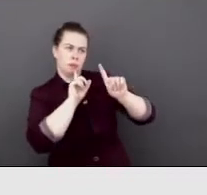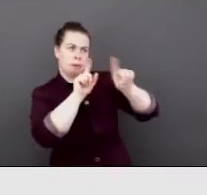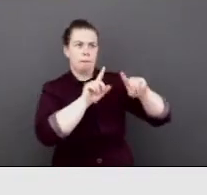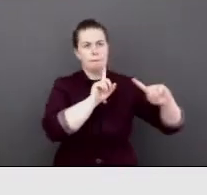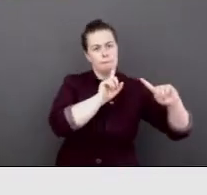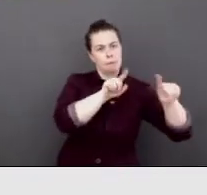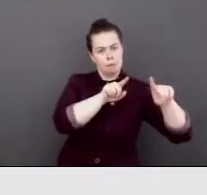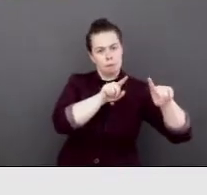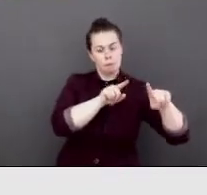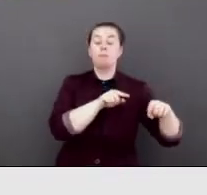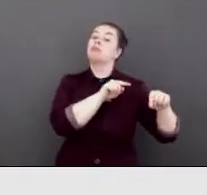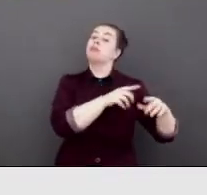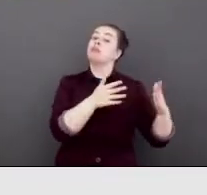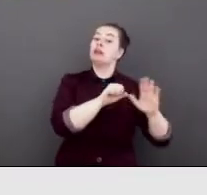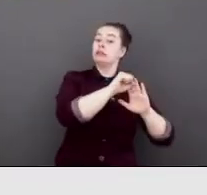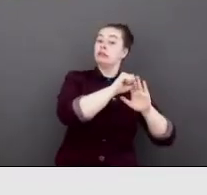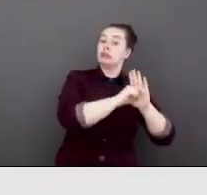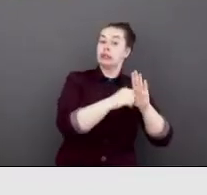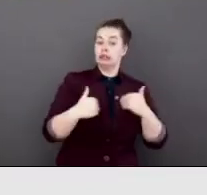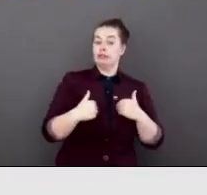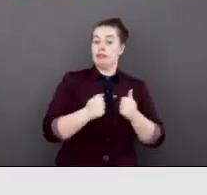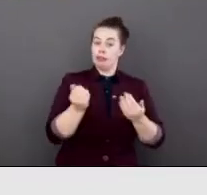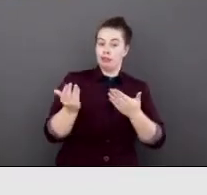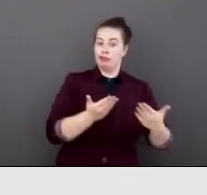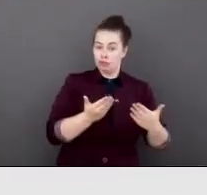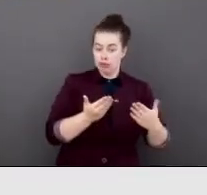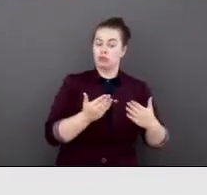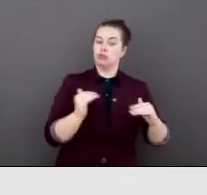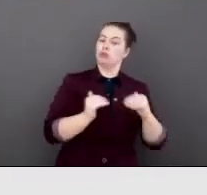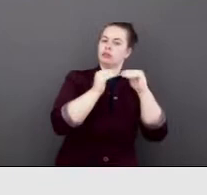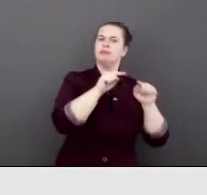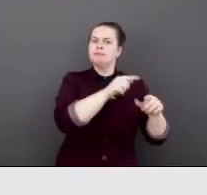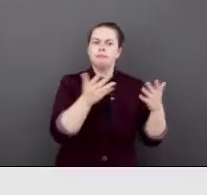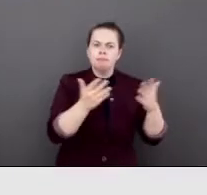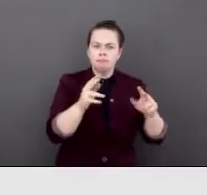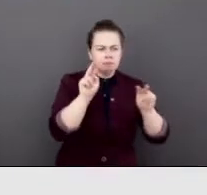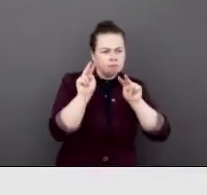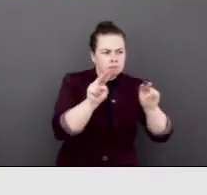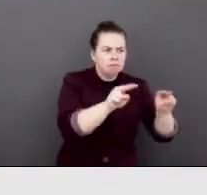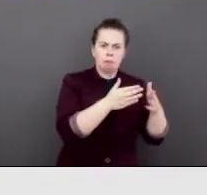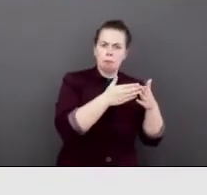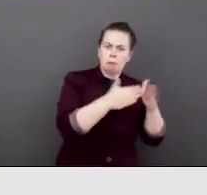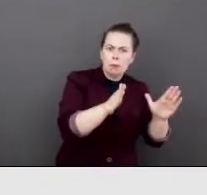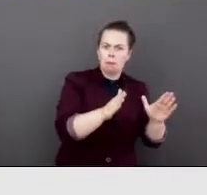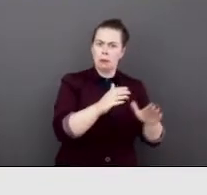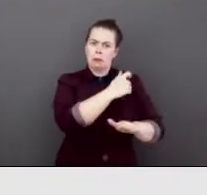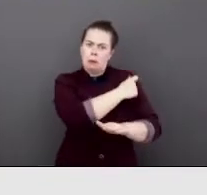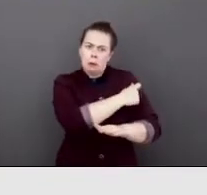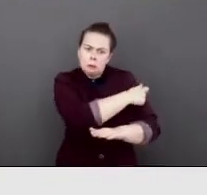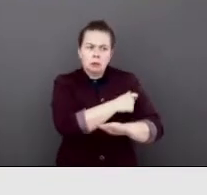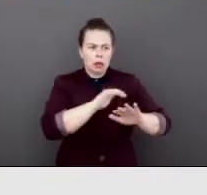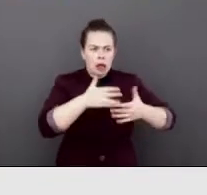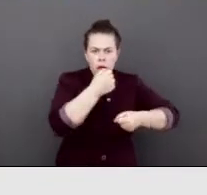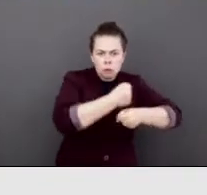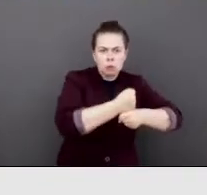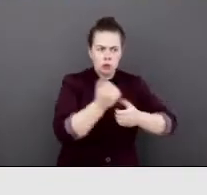of Health. One is the State Health Services Organization, which is responsible for the development, management, control, and supervision of